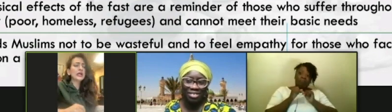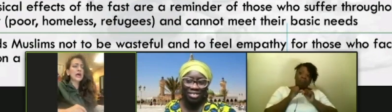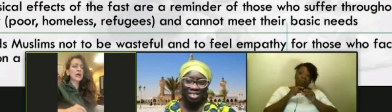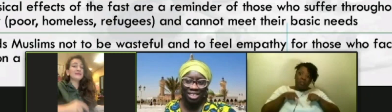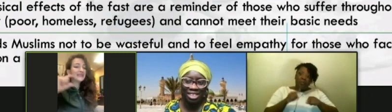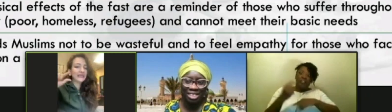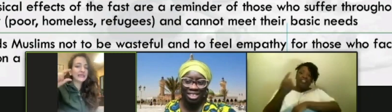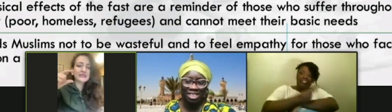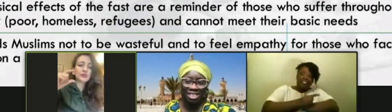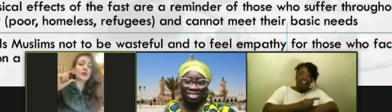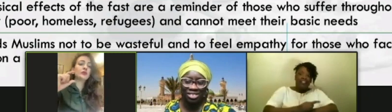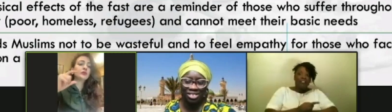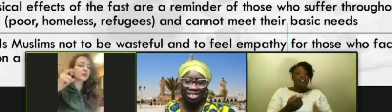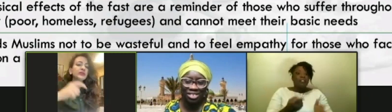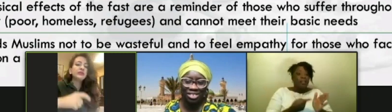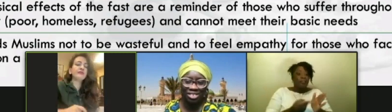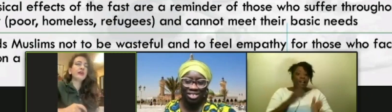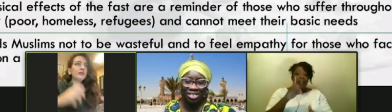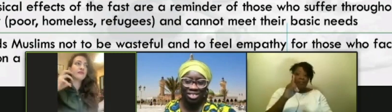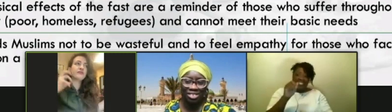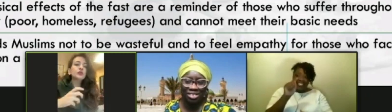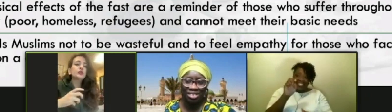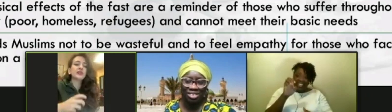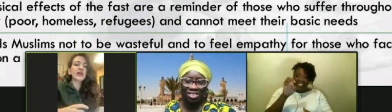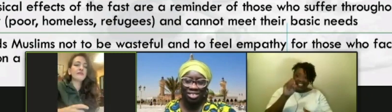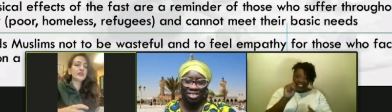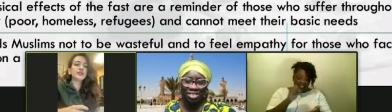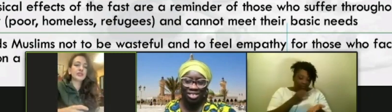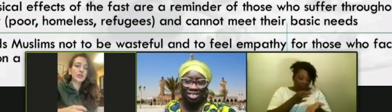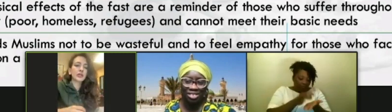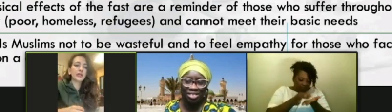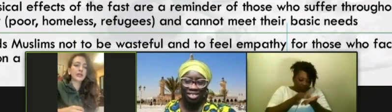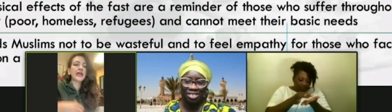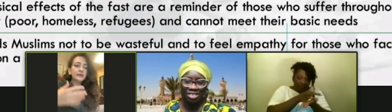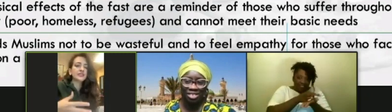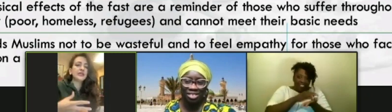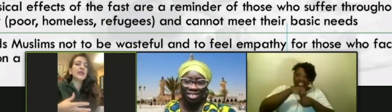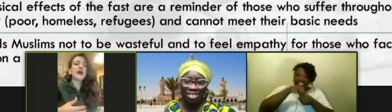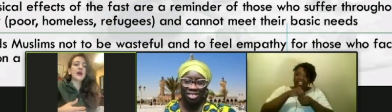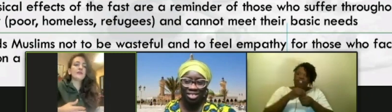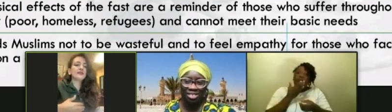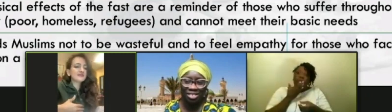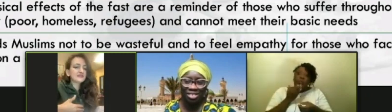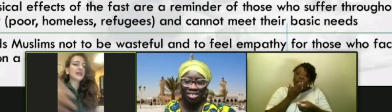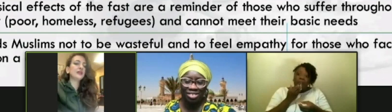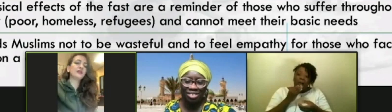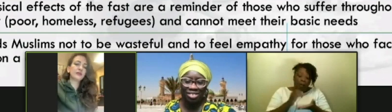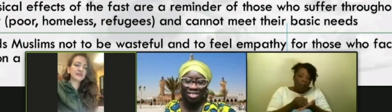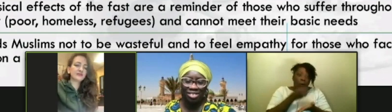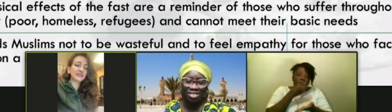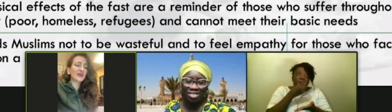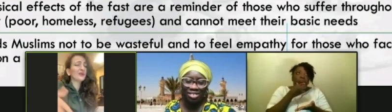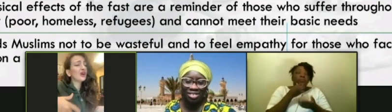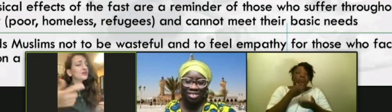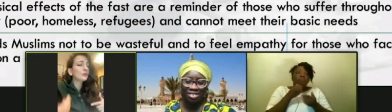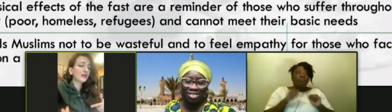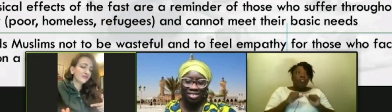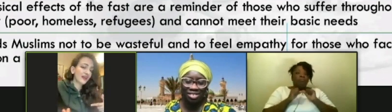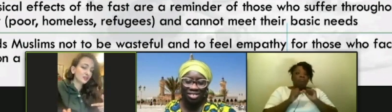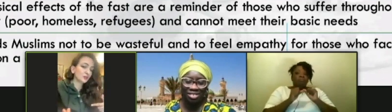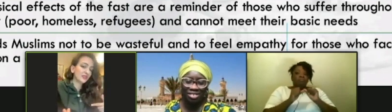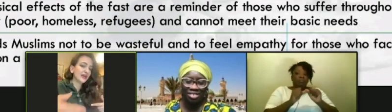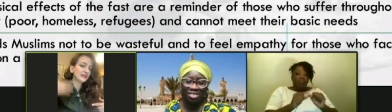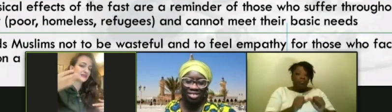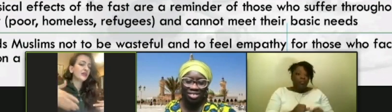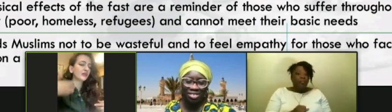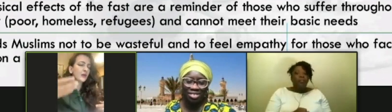are dates, which are really, really, they're filled with a lot of good sugar and good energy to sustain you for the rest of the day. And we also break